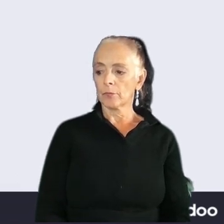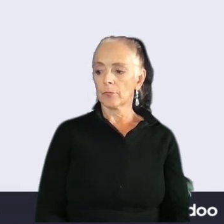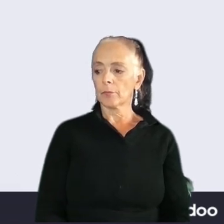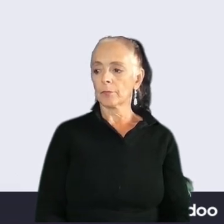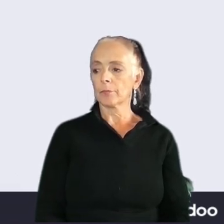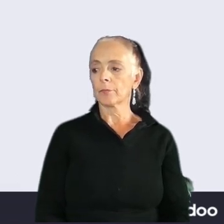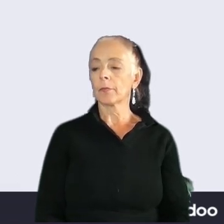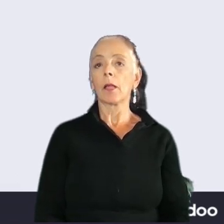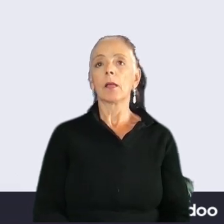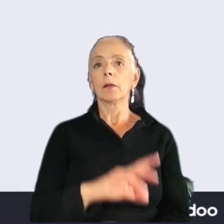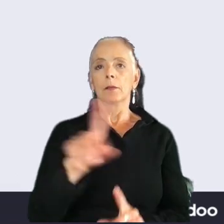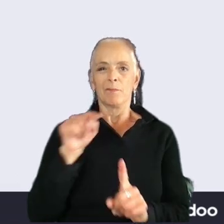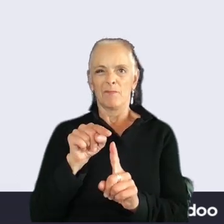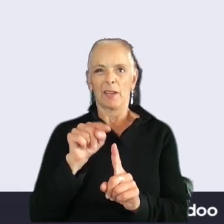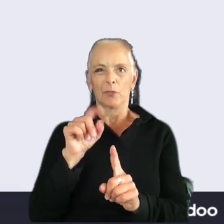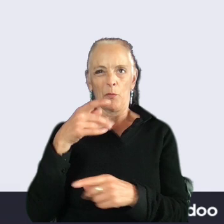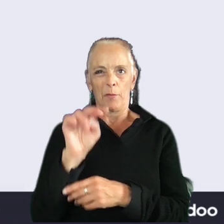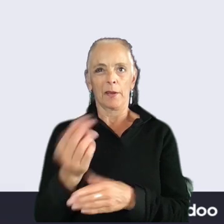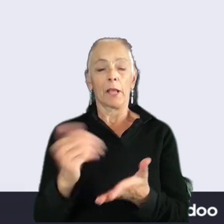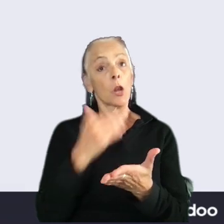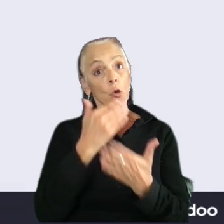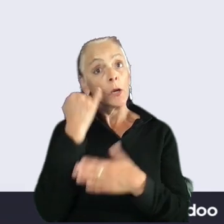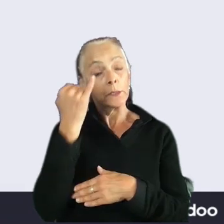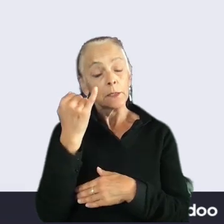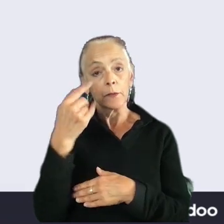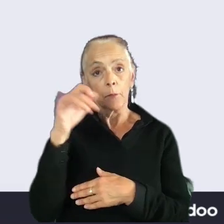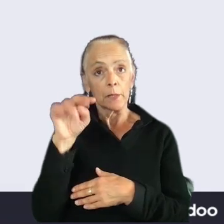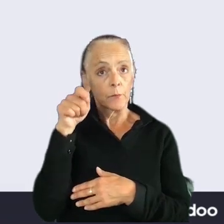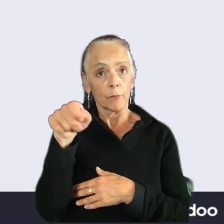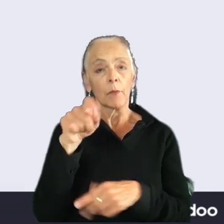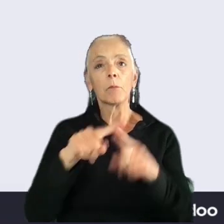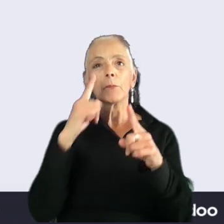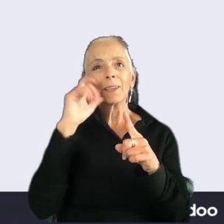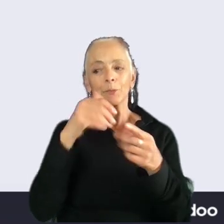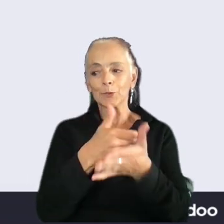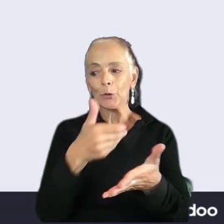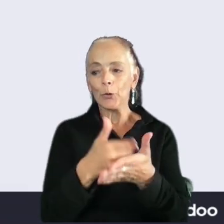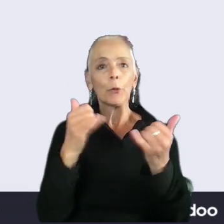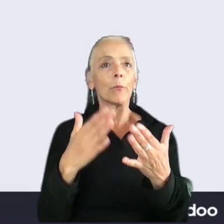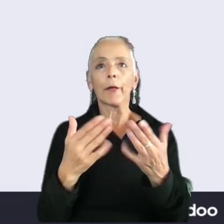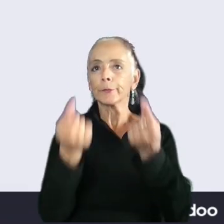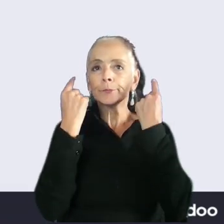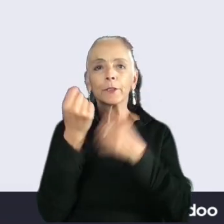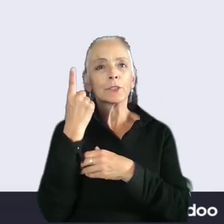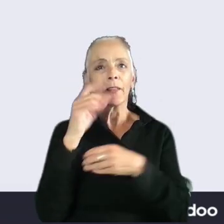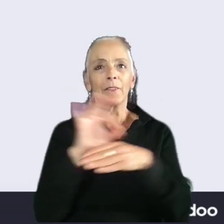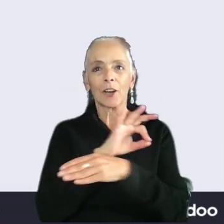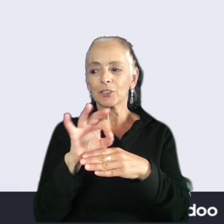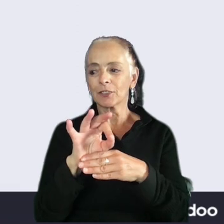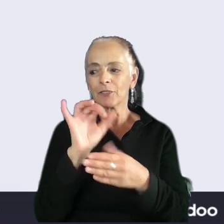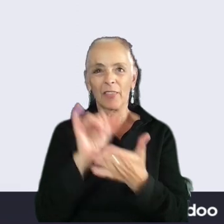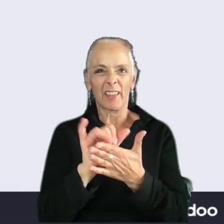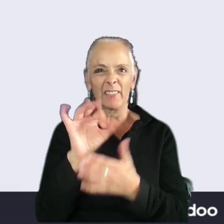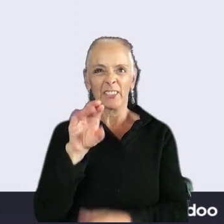And coming back to the pin, it was a good idea, but the problem is that since it was new, players did not understand the function of the feature.